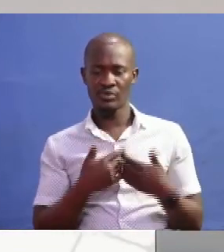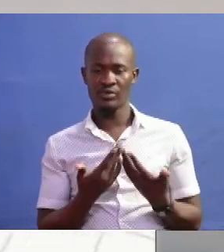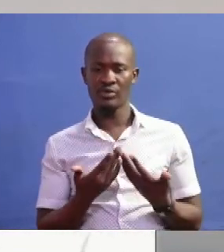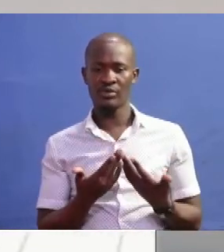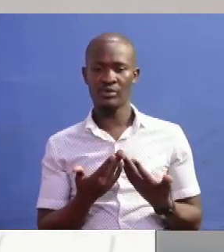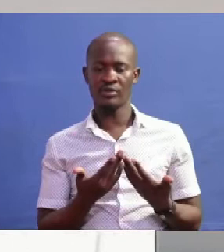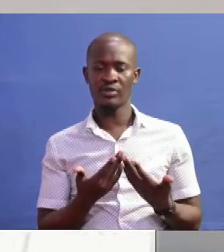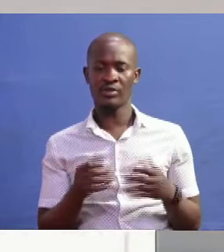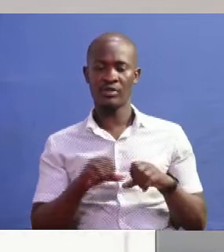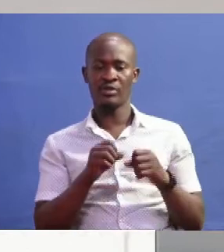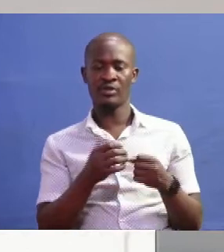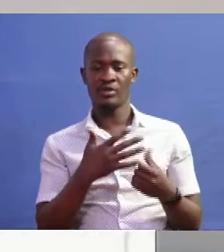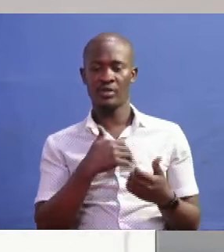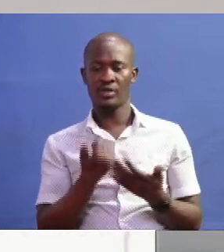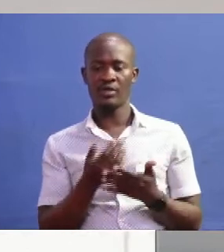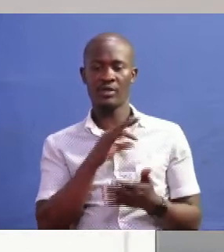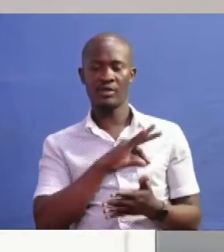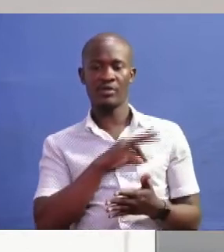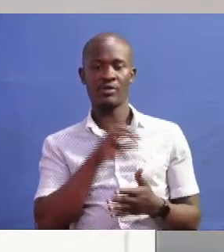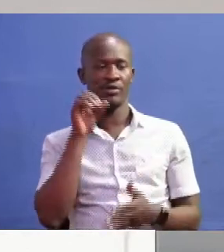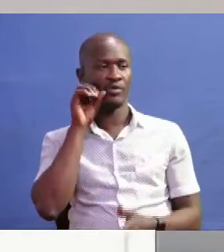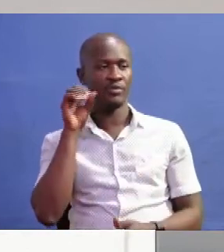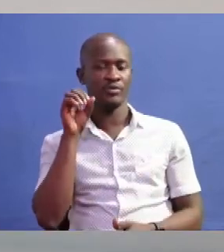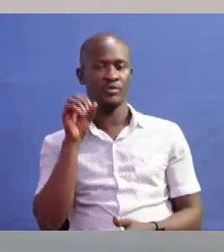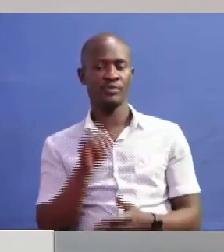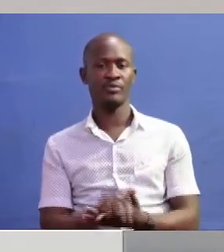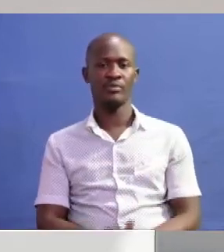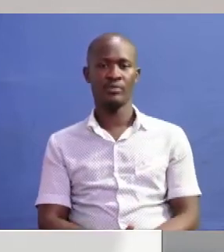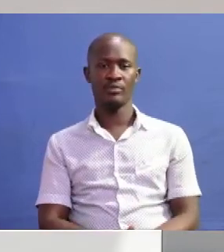SACCOs as an investment option.